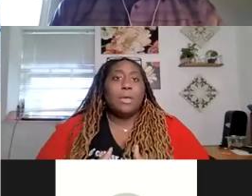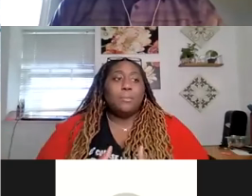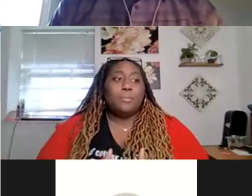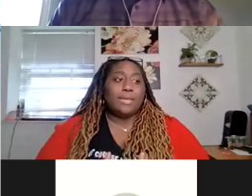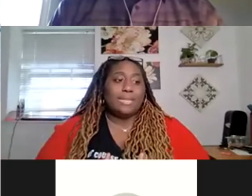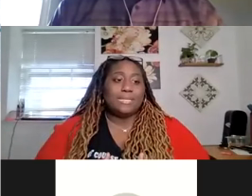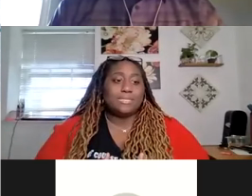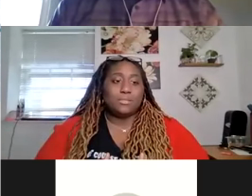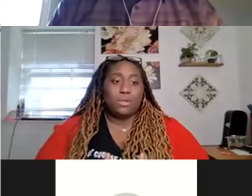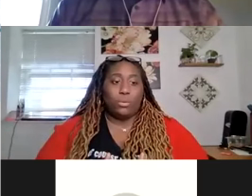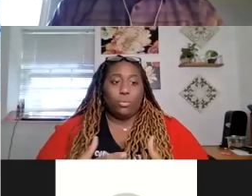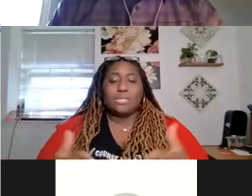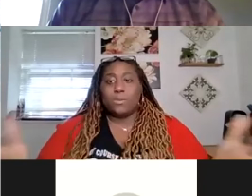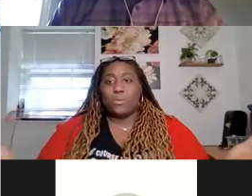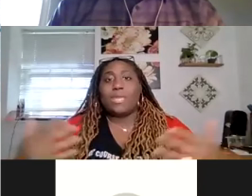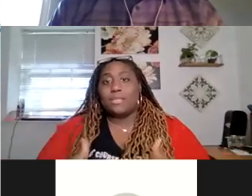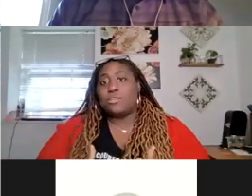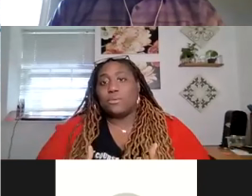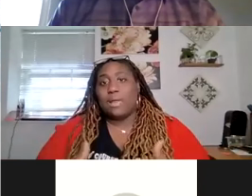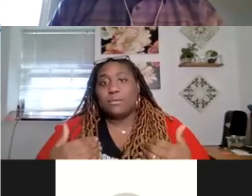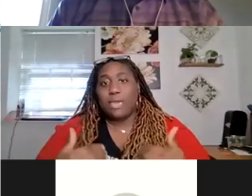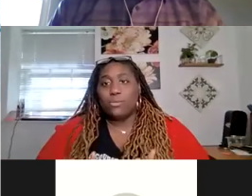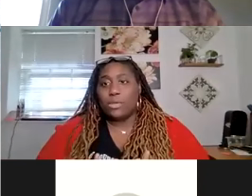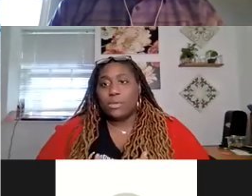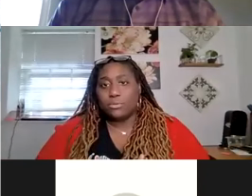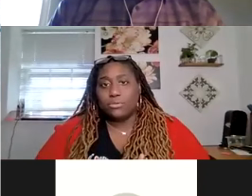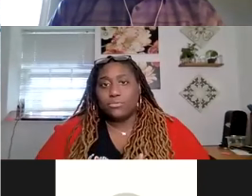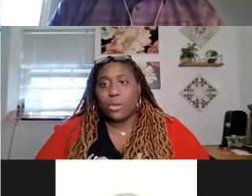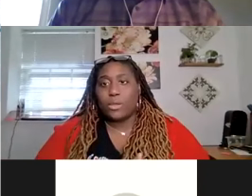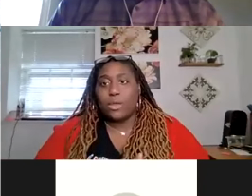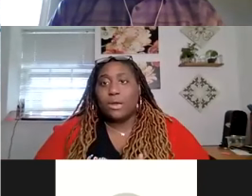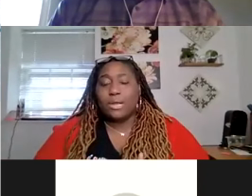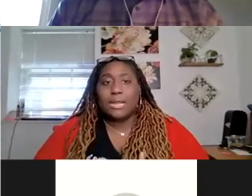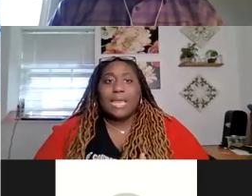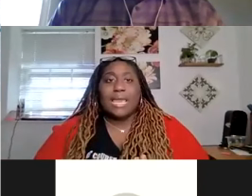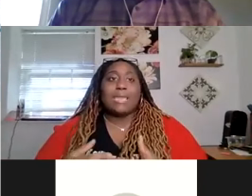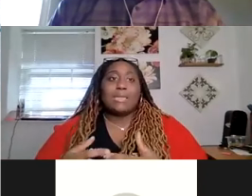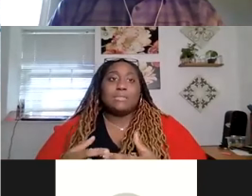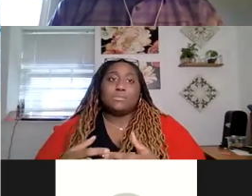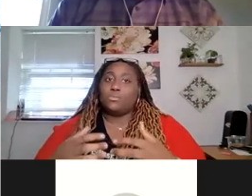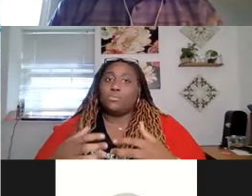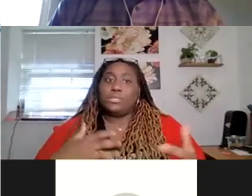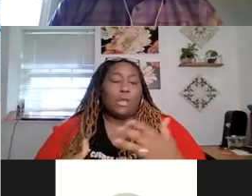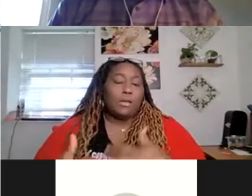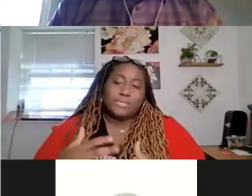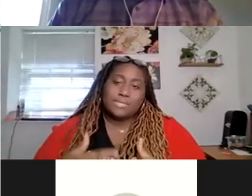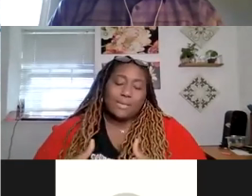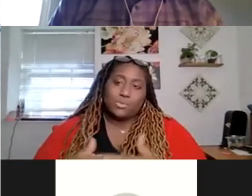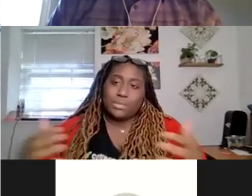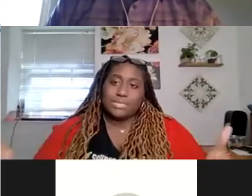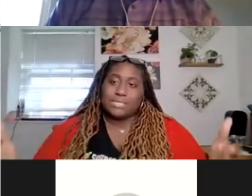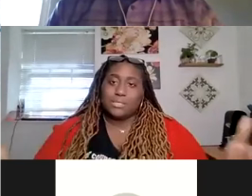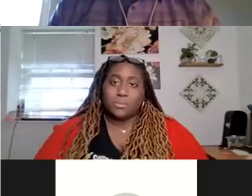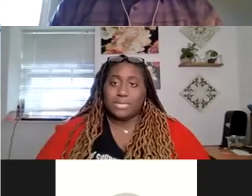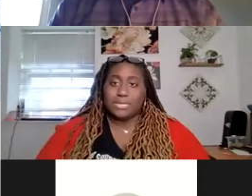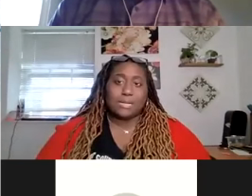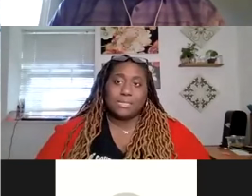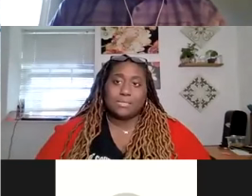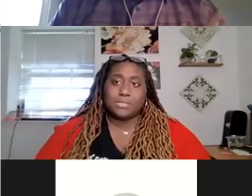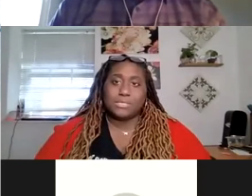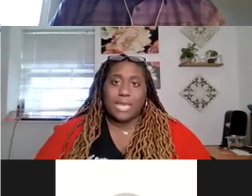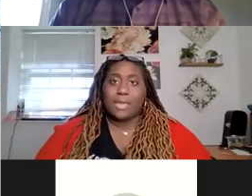them, but it's, you know, what is it we can do? How can we improve where we are? And we oftentimes will listen to